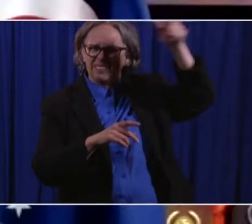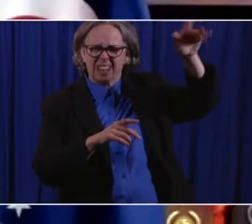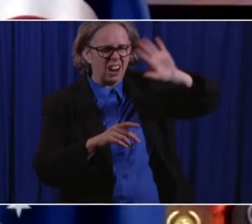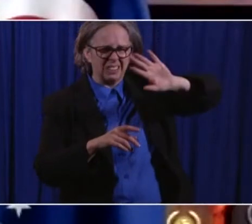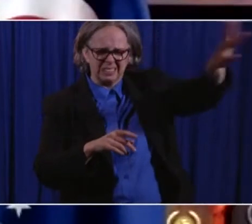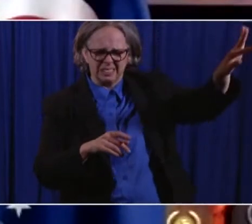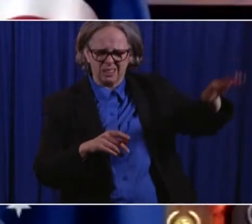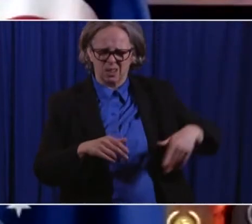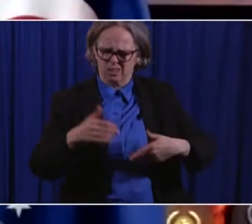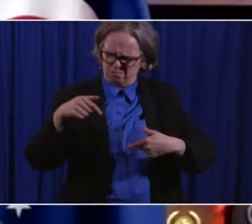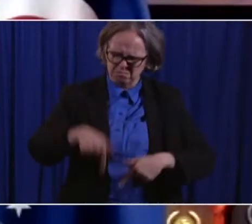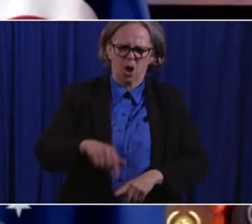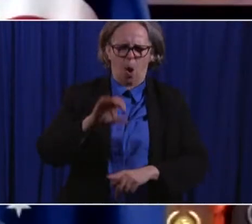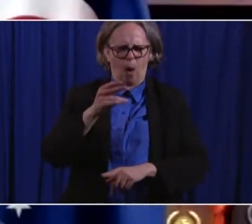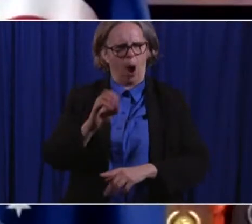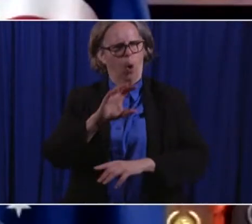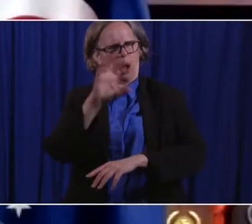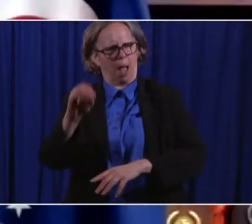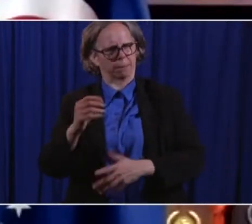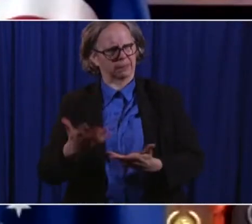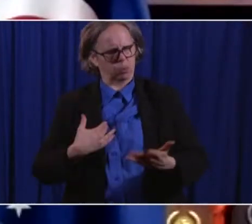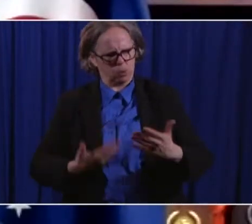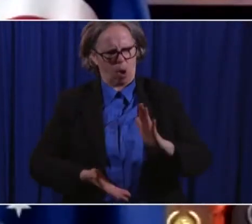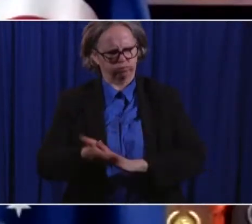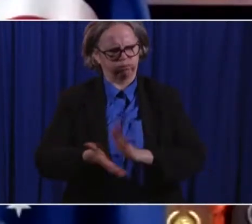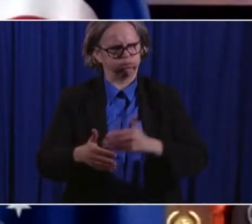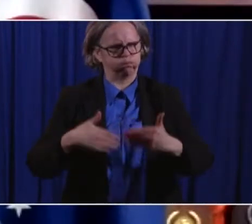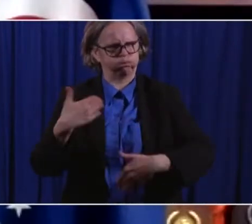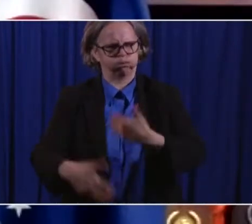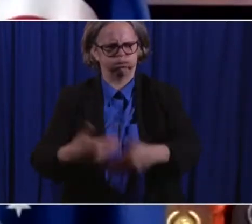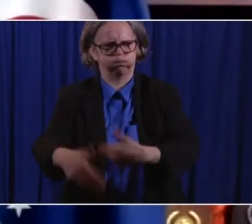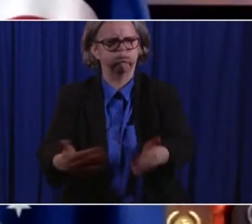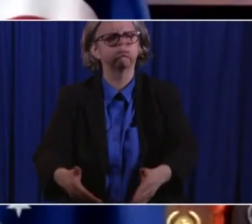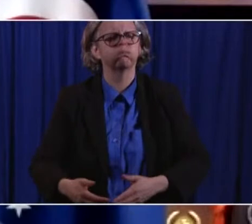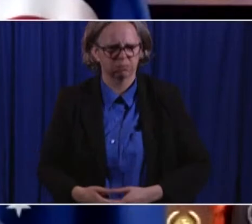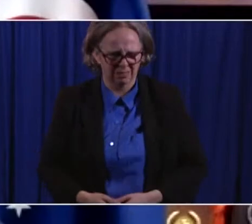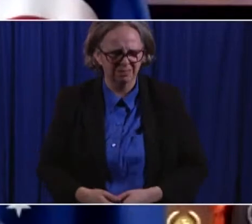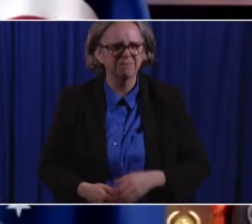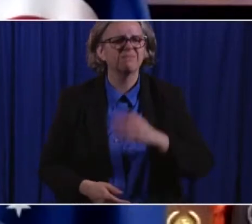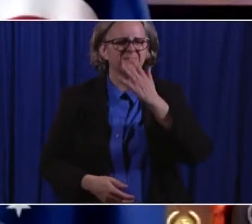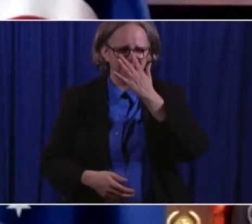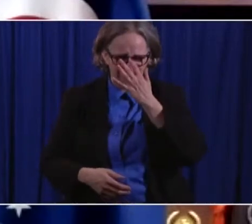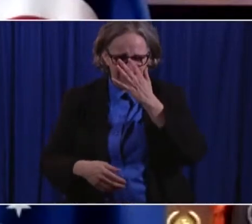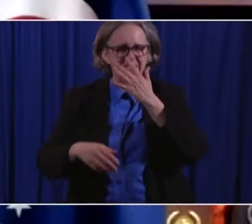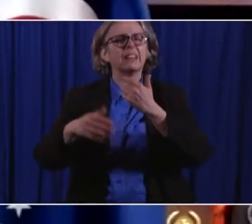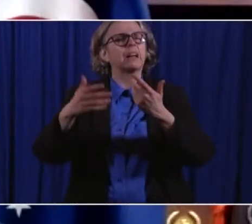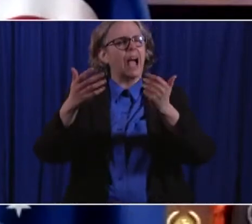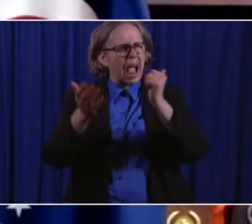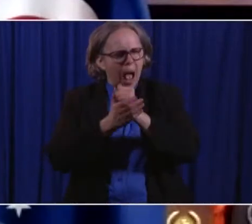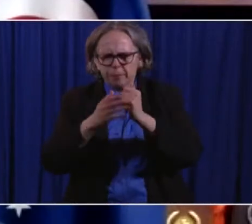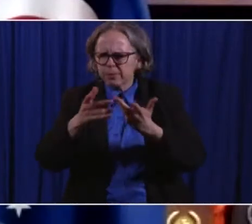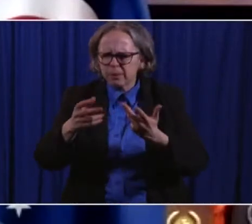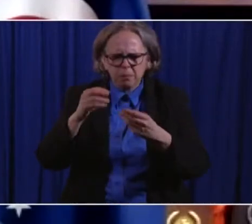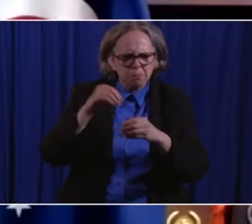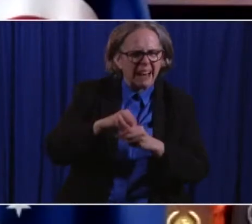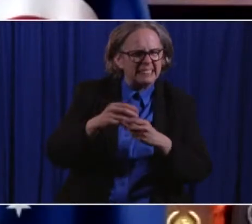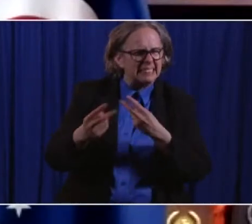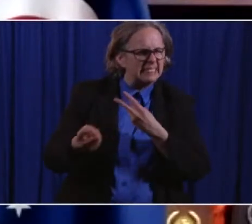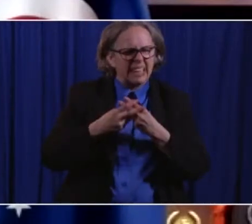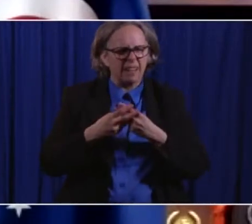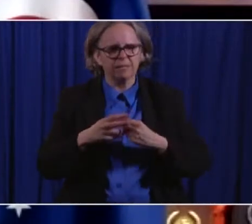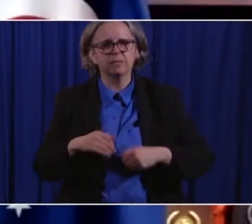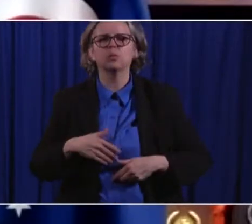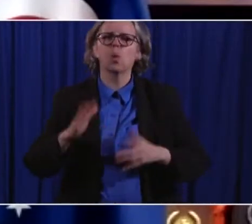here in Ohio. And instead, they can use this savings to hire people, to provide wages and benefits to